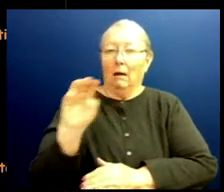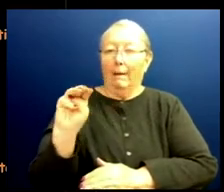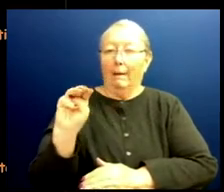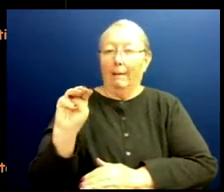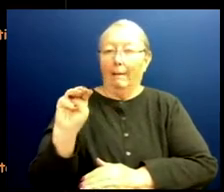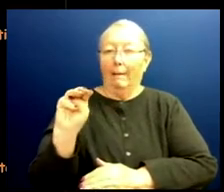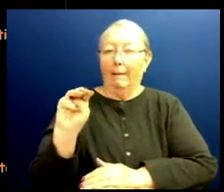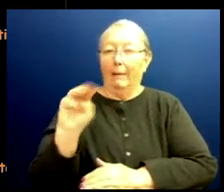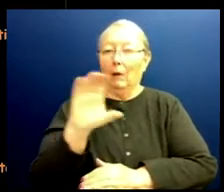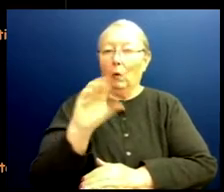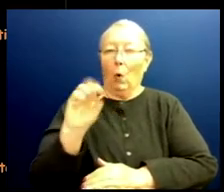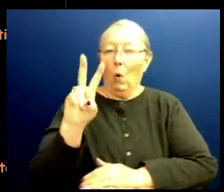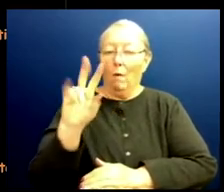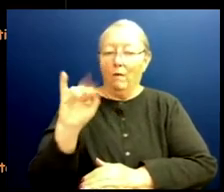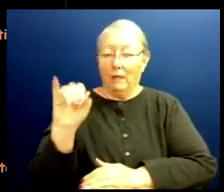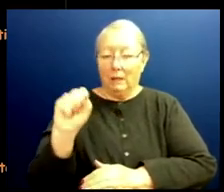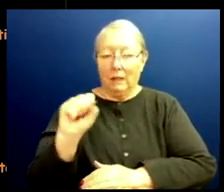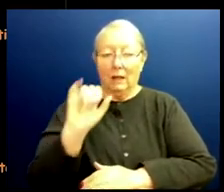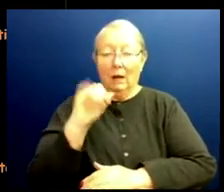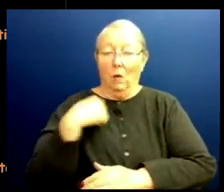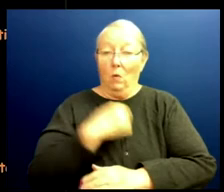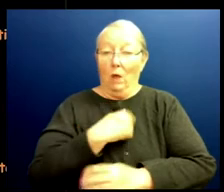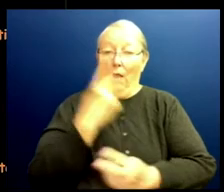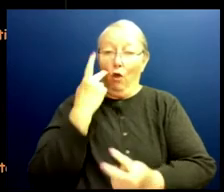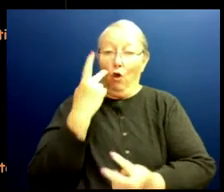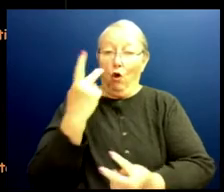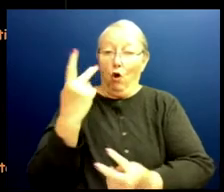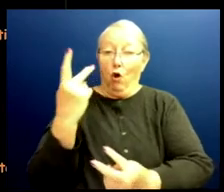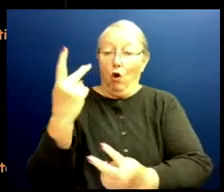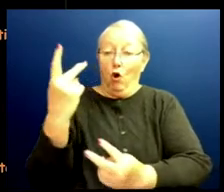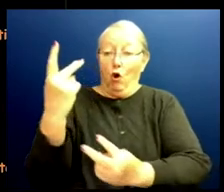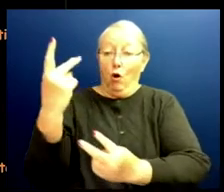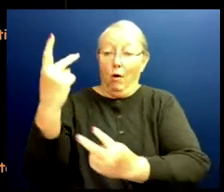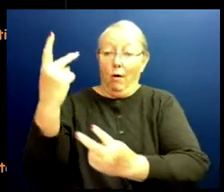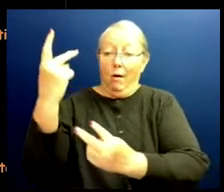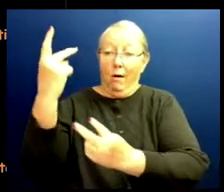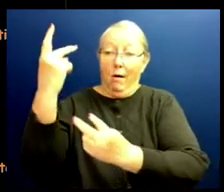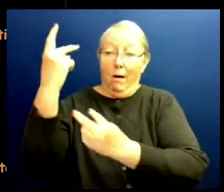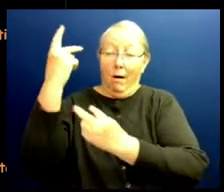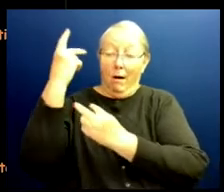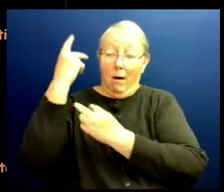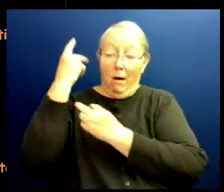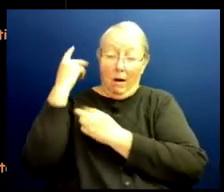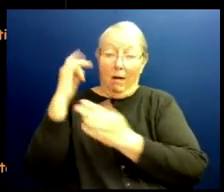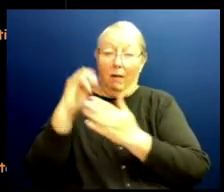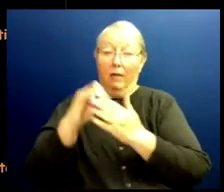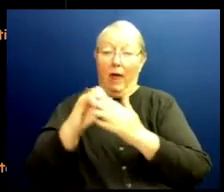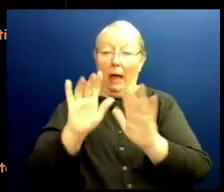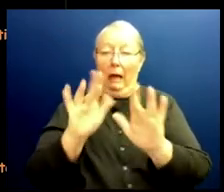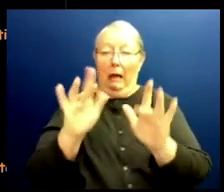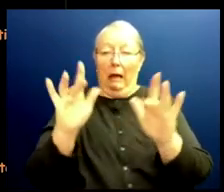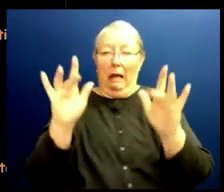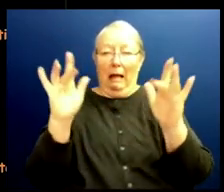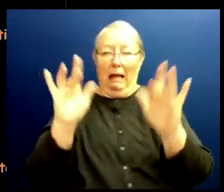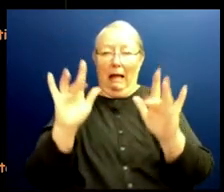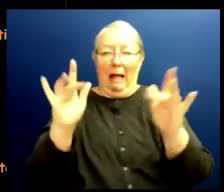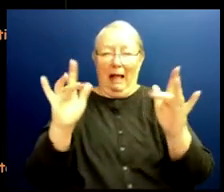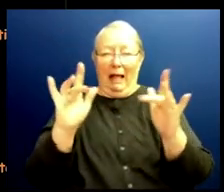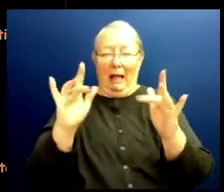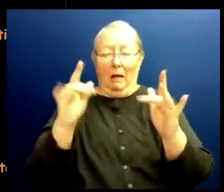in time, therefore very great distances, the glow was expected to be very faint